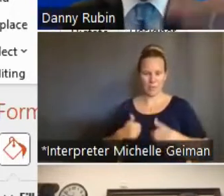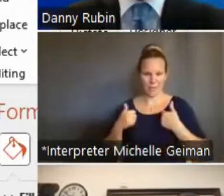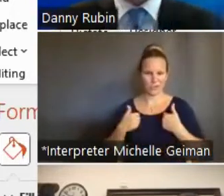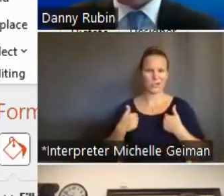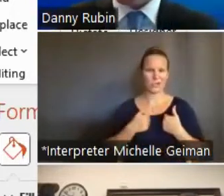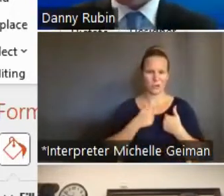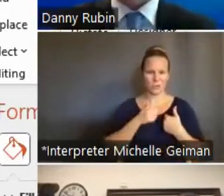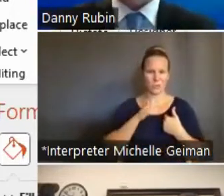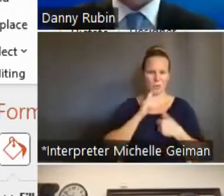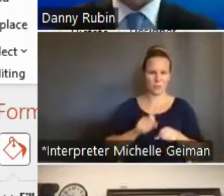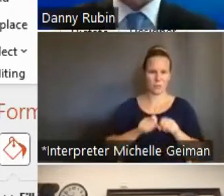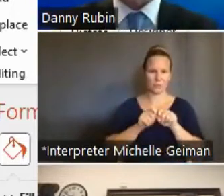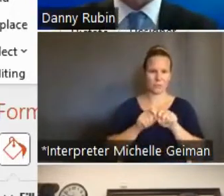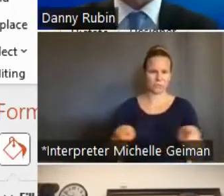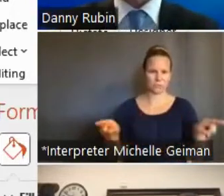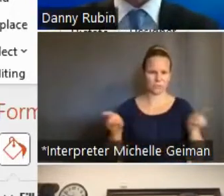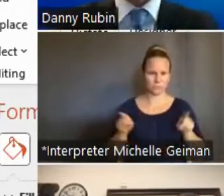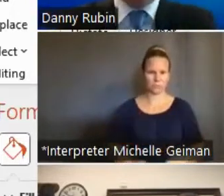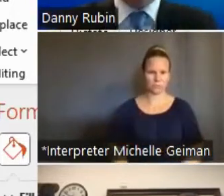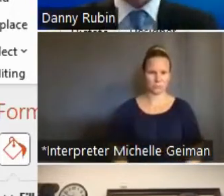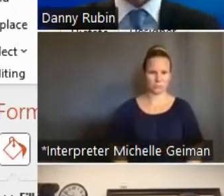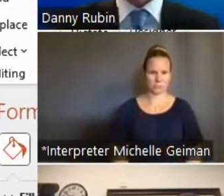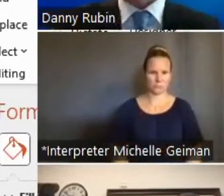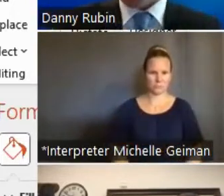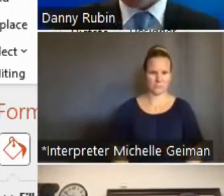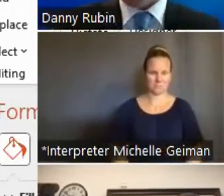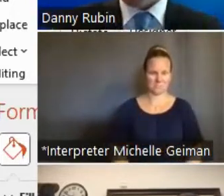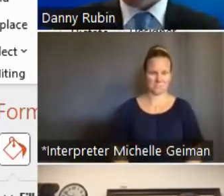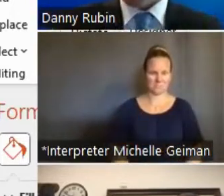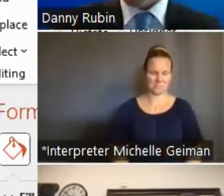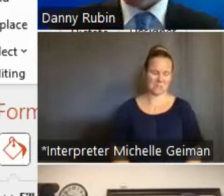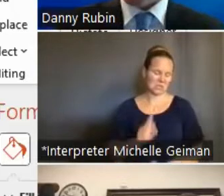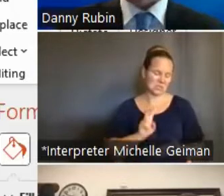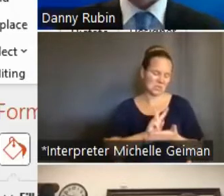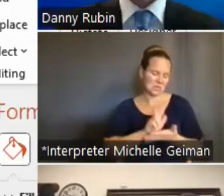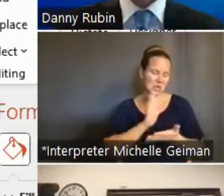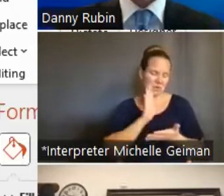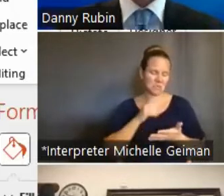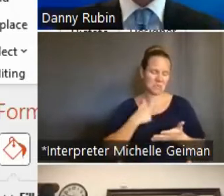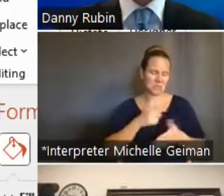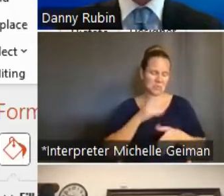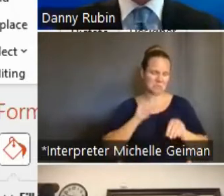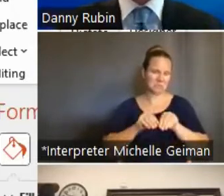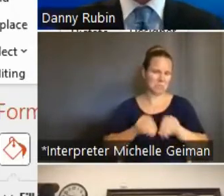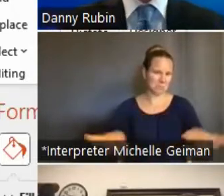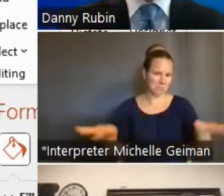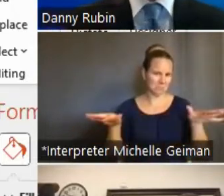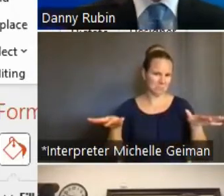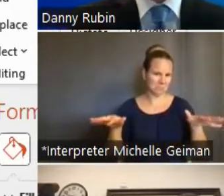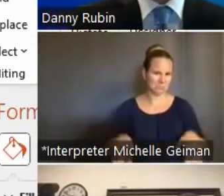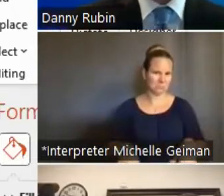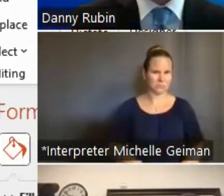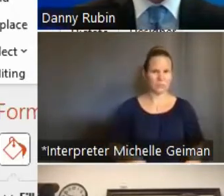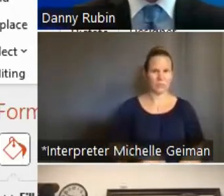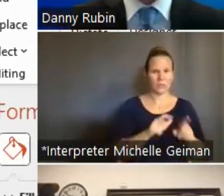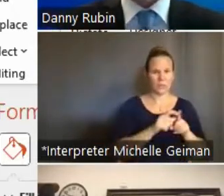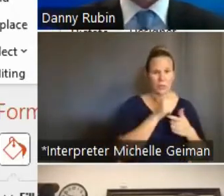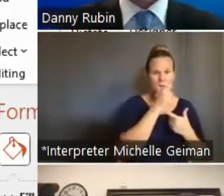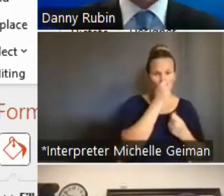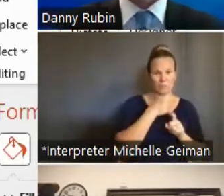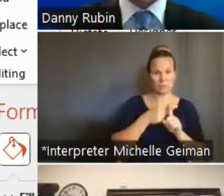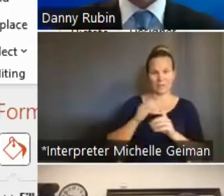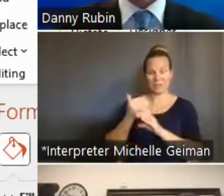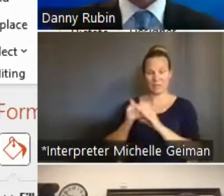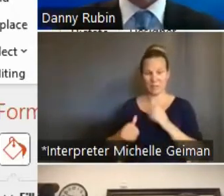to you in the next several hours or tomorrow. Okay, interested and your email address. You can continue to